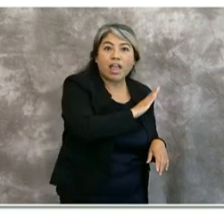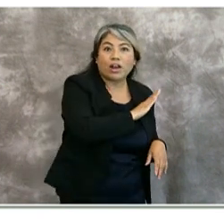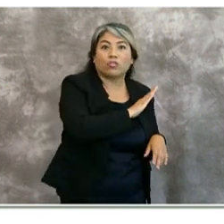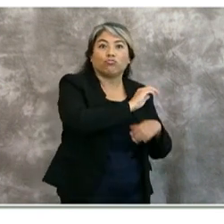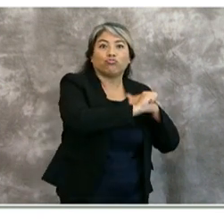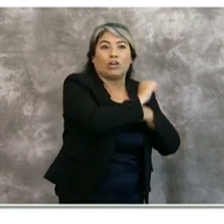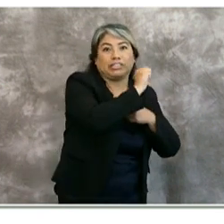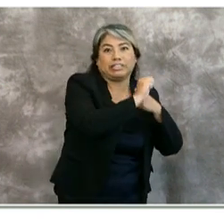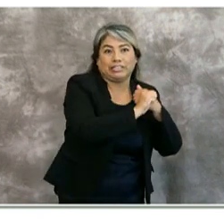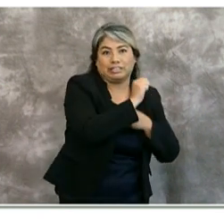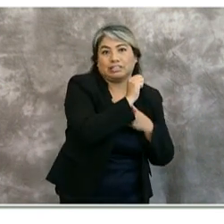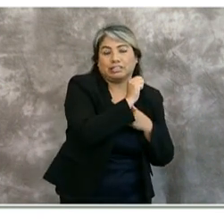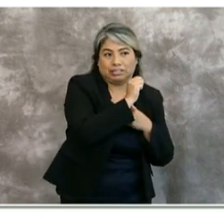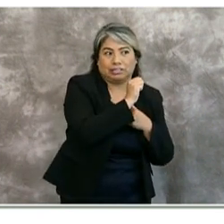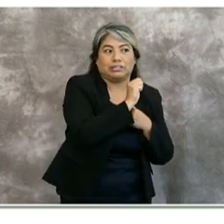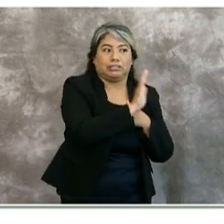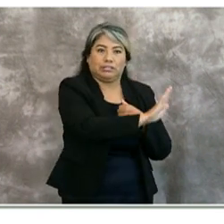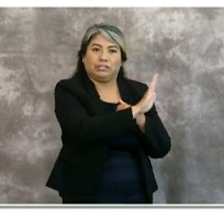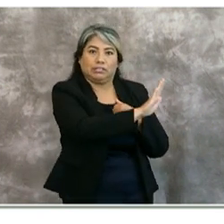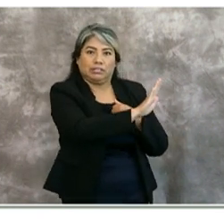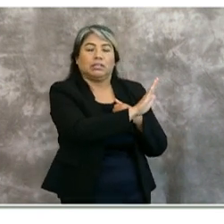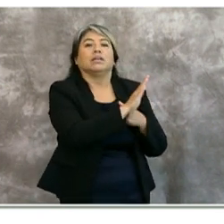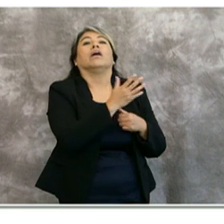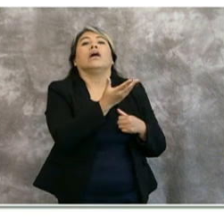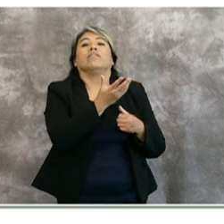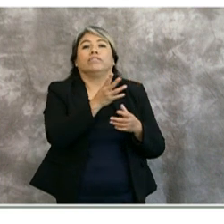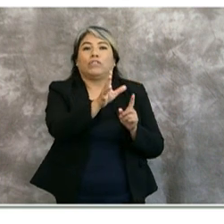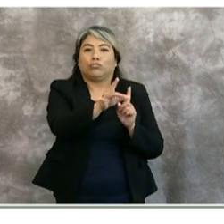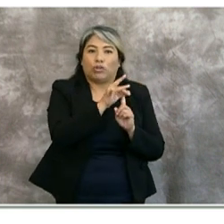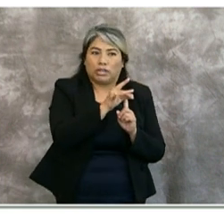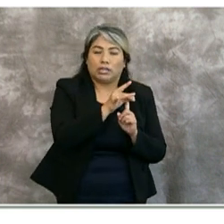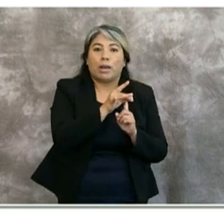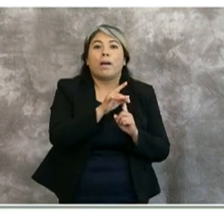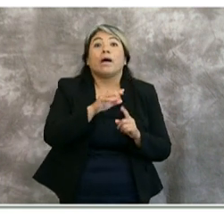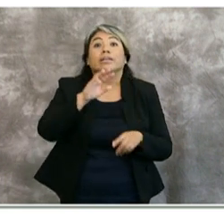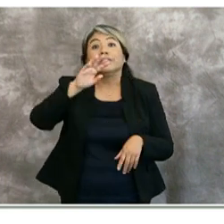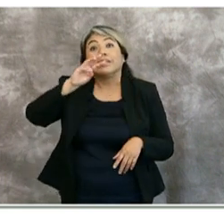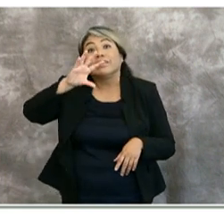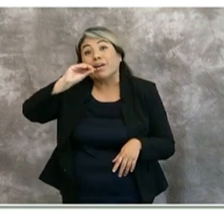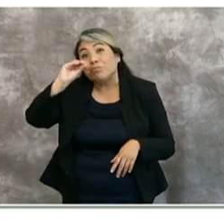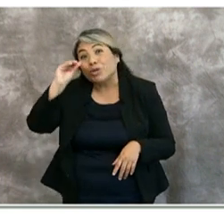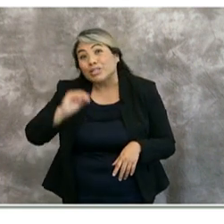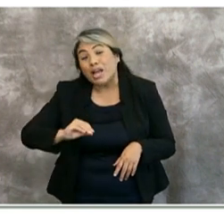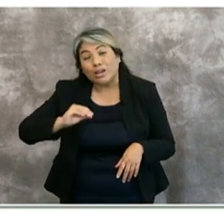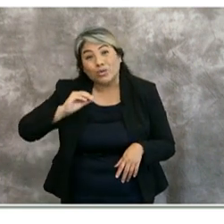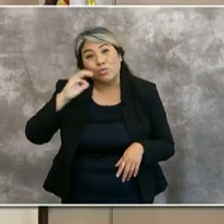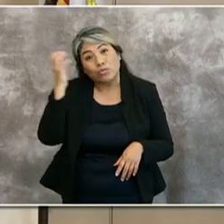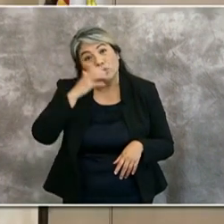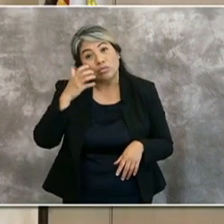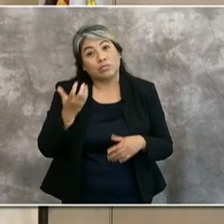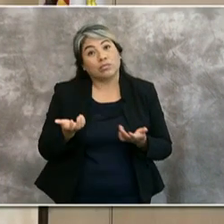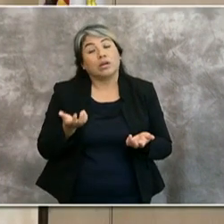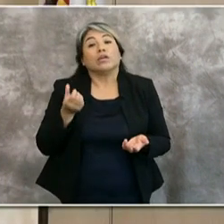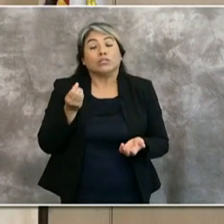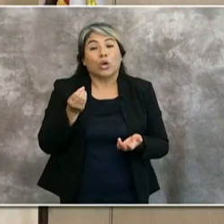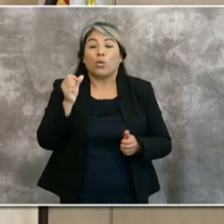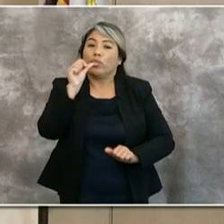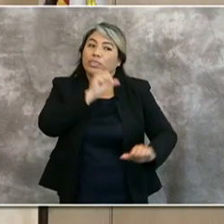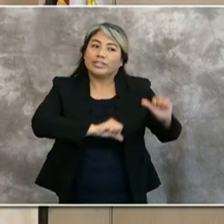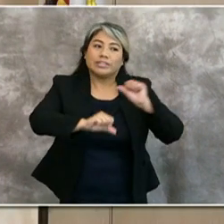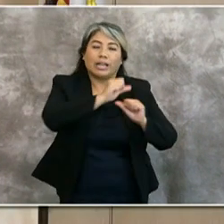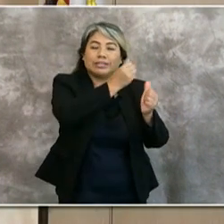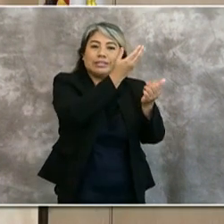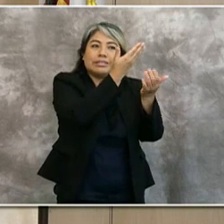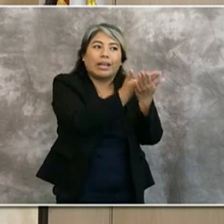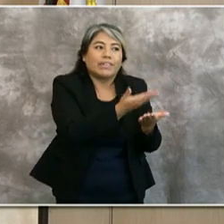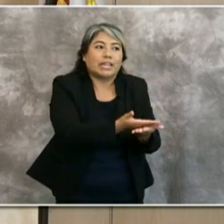their individual risk of contracting COVID-19 by 65%. So the science and